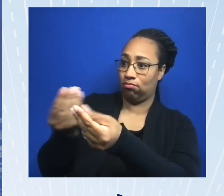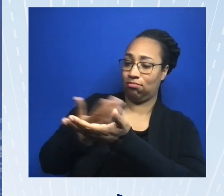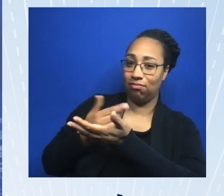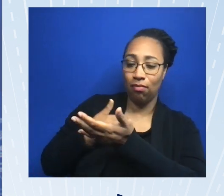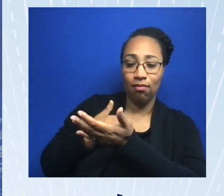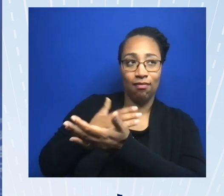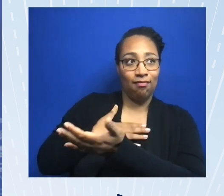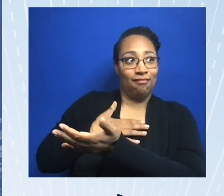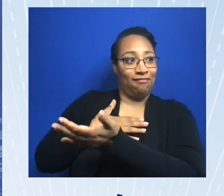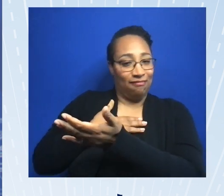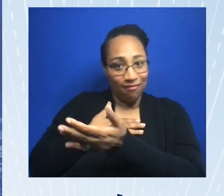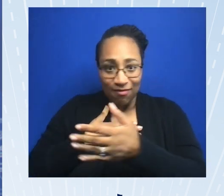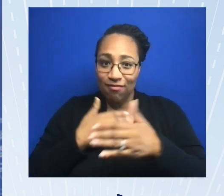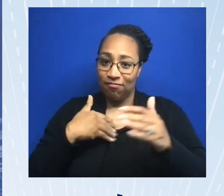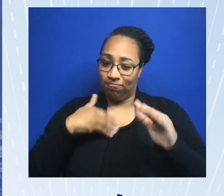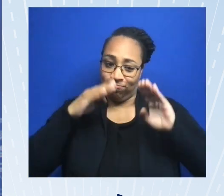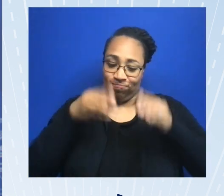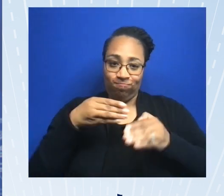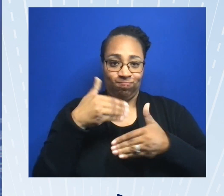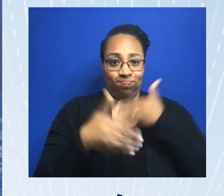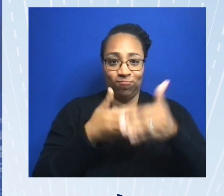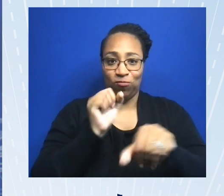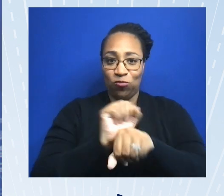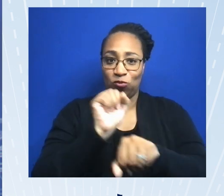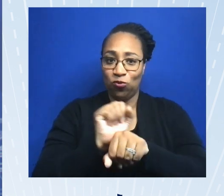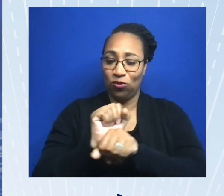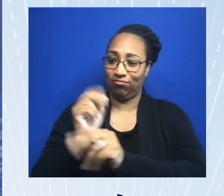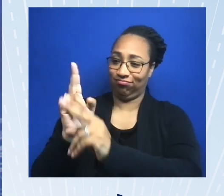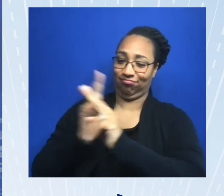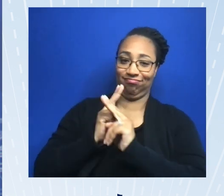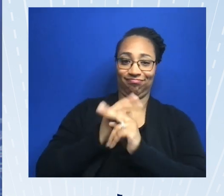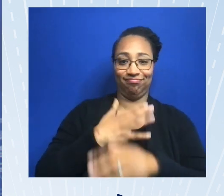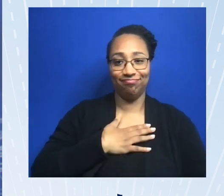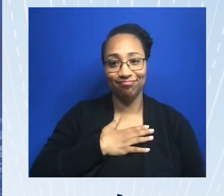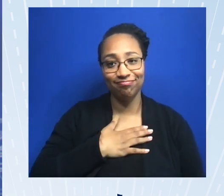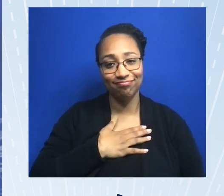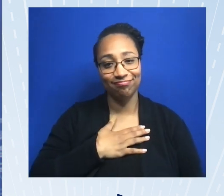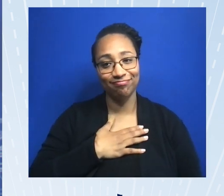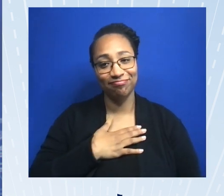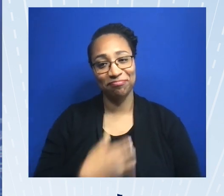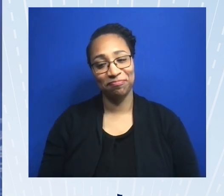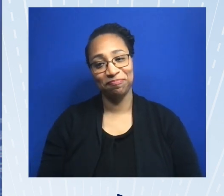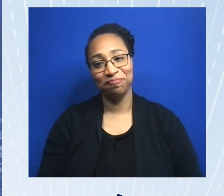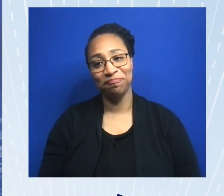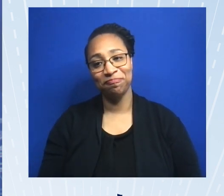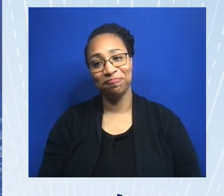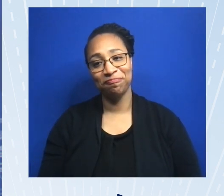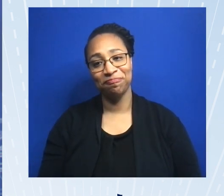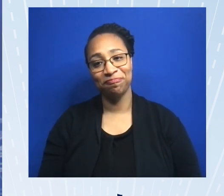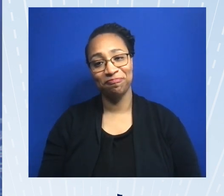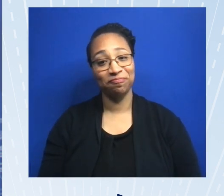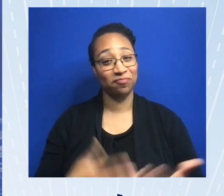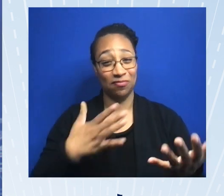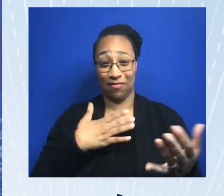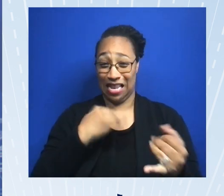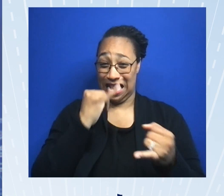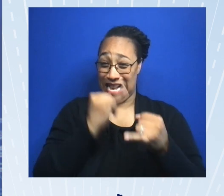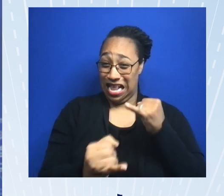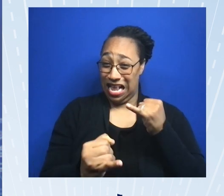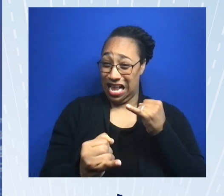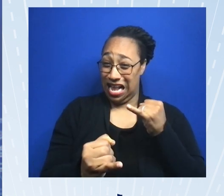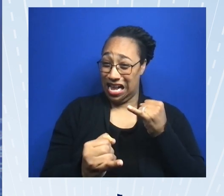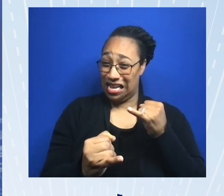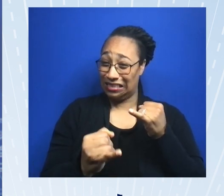government. My parting request to those listening today is to do whatever you can in